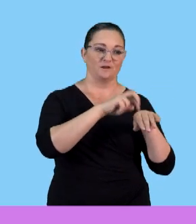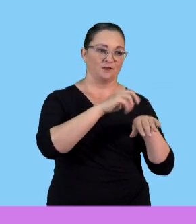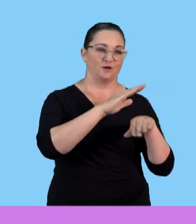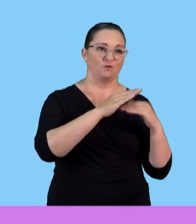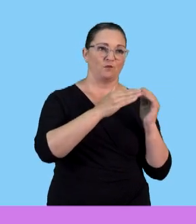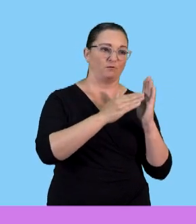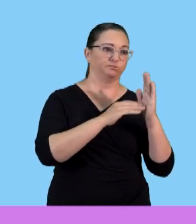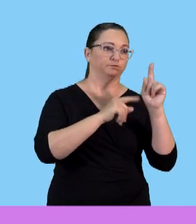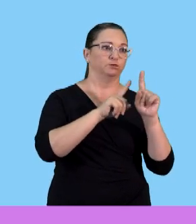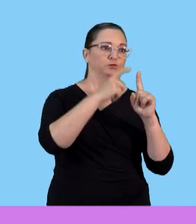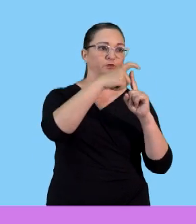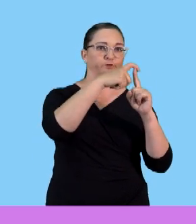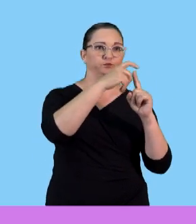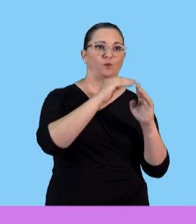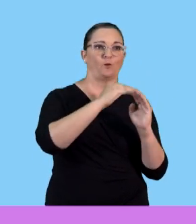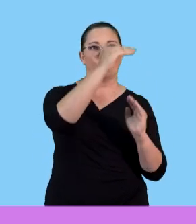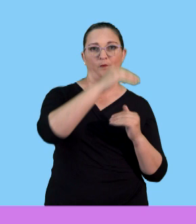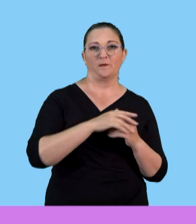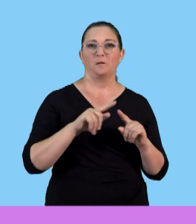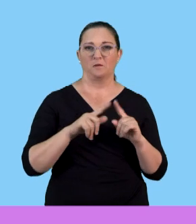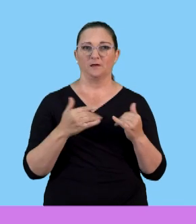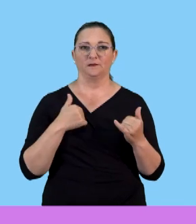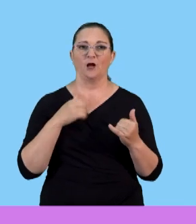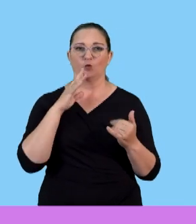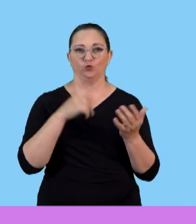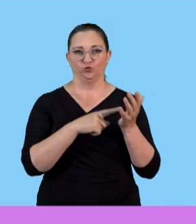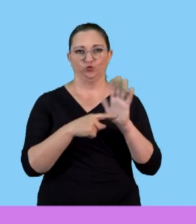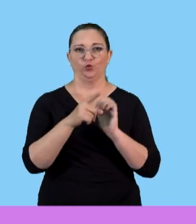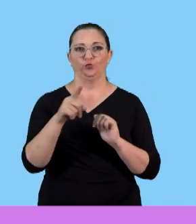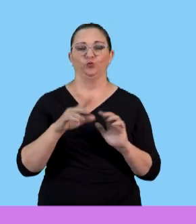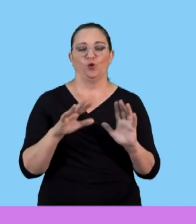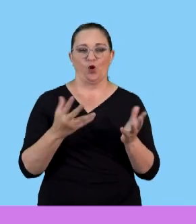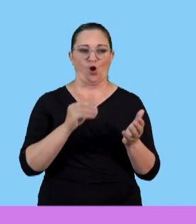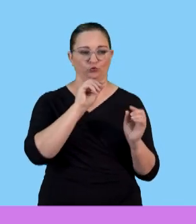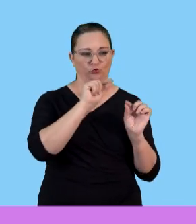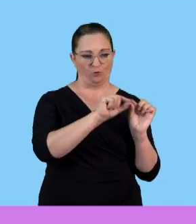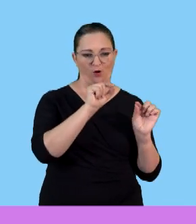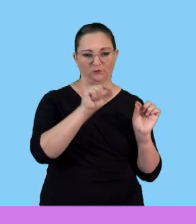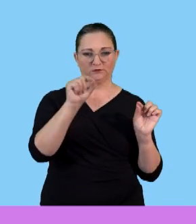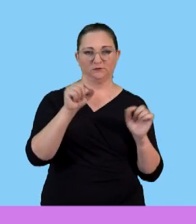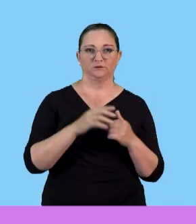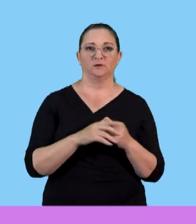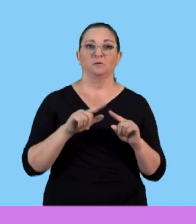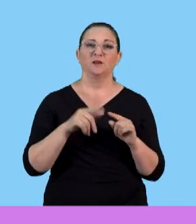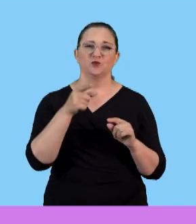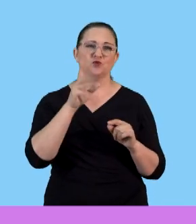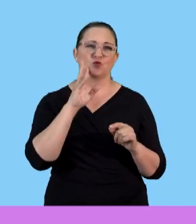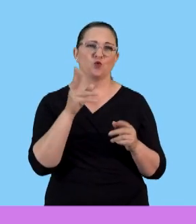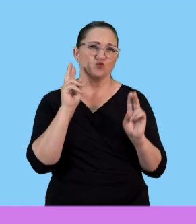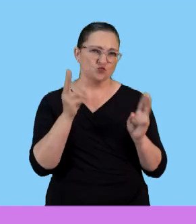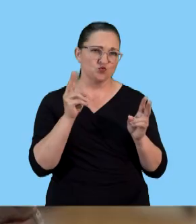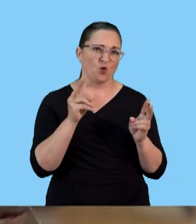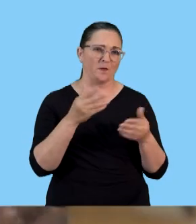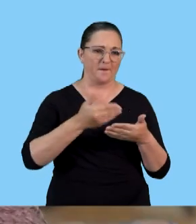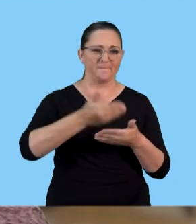you need to allocate your points. So now I'm simply going to show you how you can plot those points. So in most cases, you'll be given a graph paper,